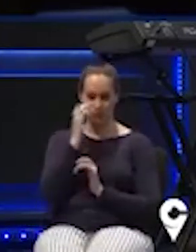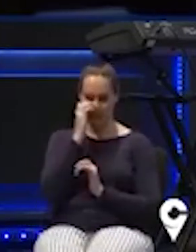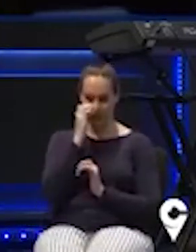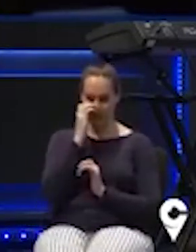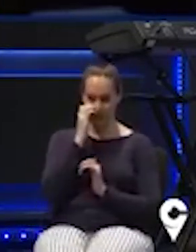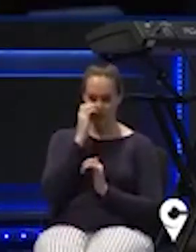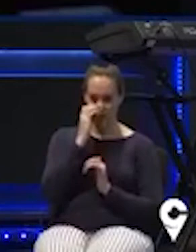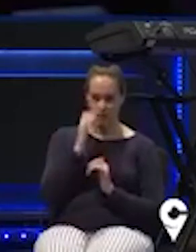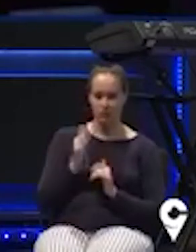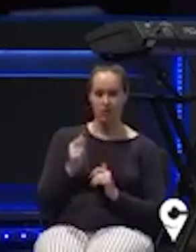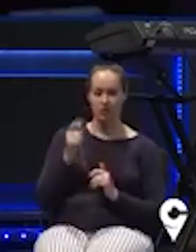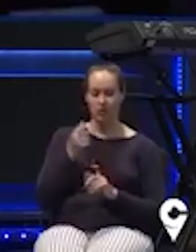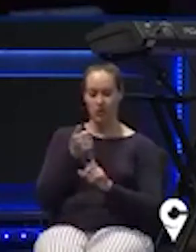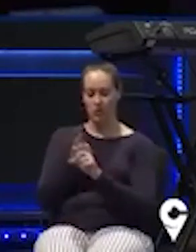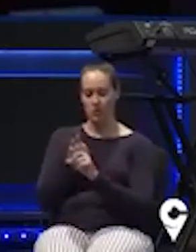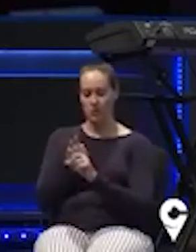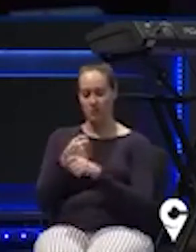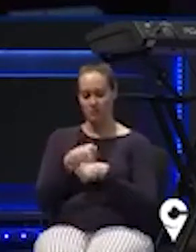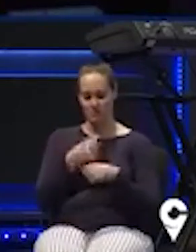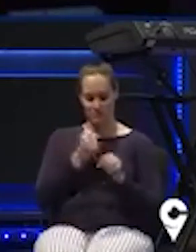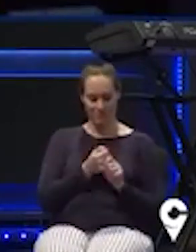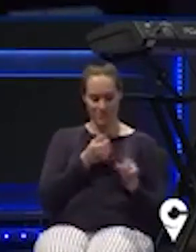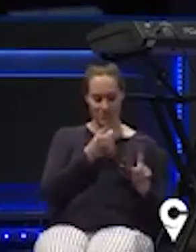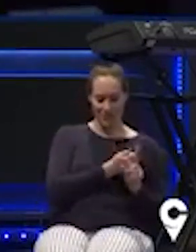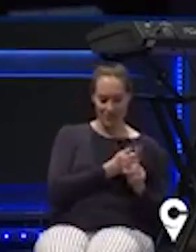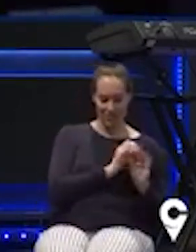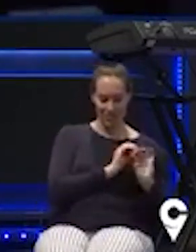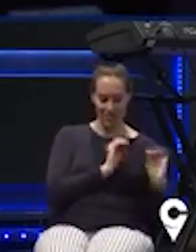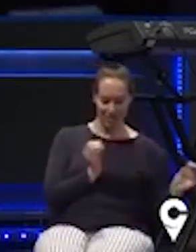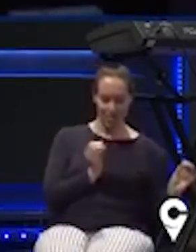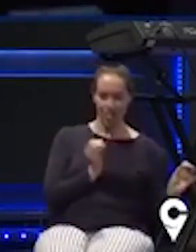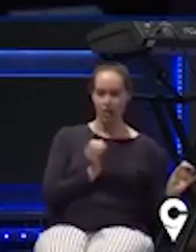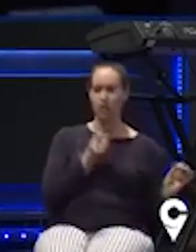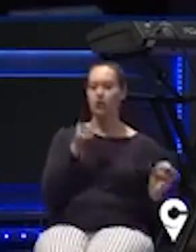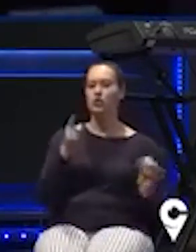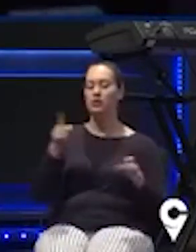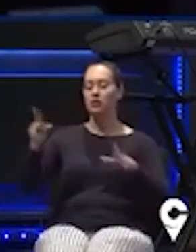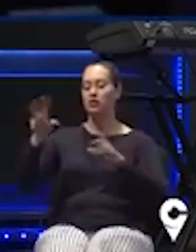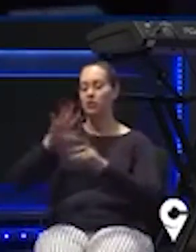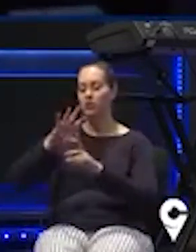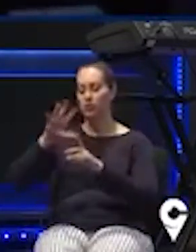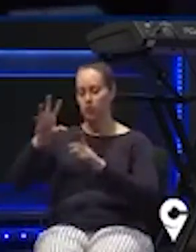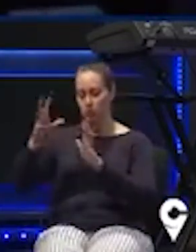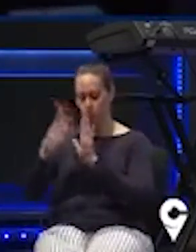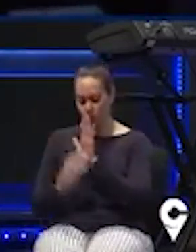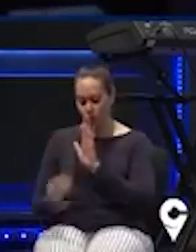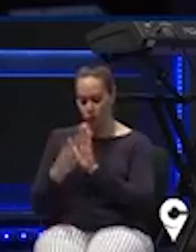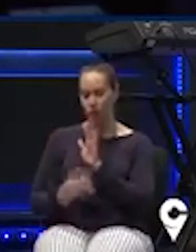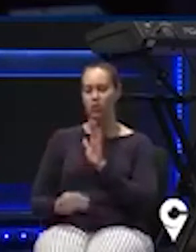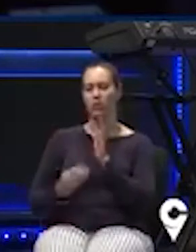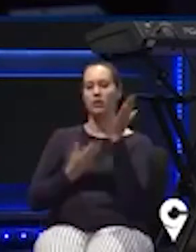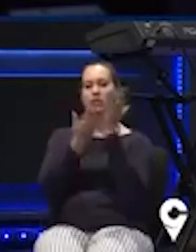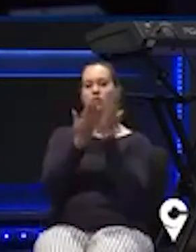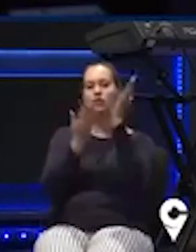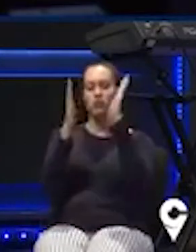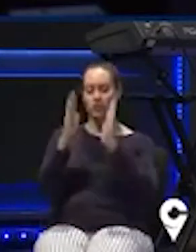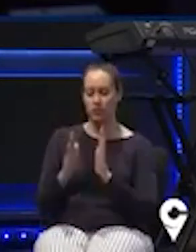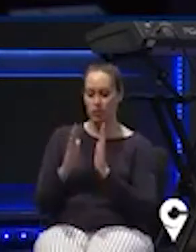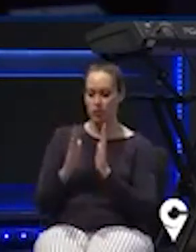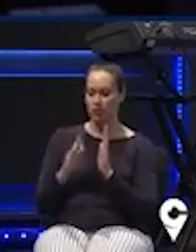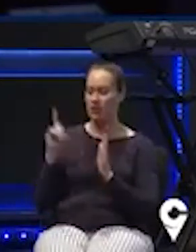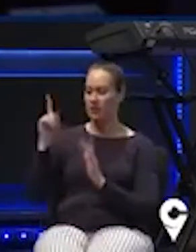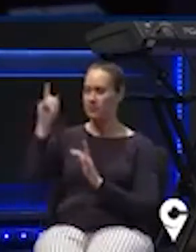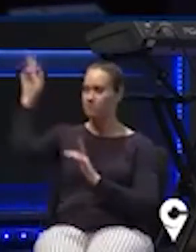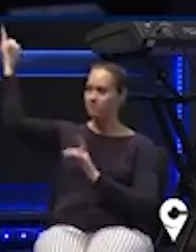grasped, but made himself nothing, taking the very nature of a servant, being made in human likeness, and being found in appearance as a